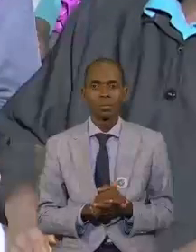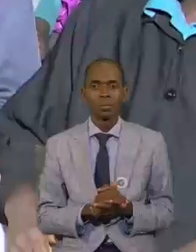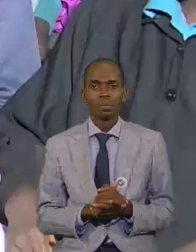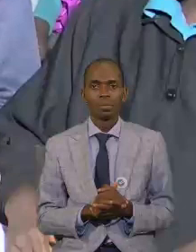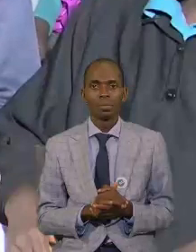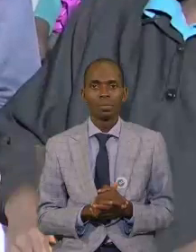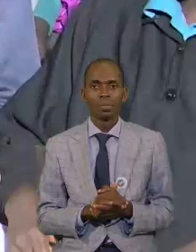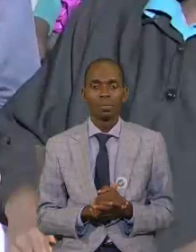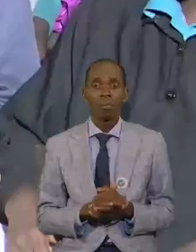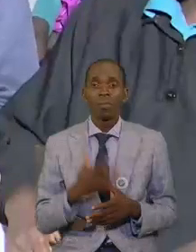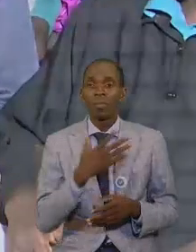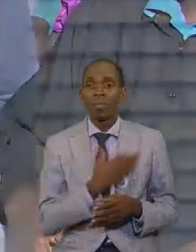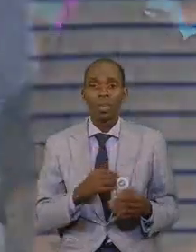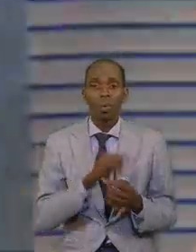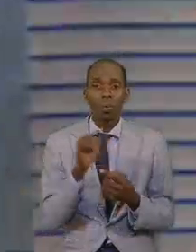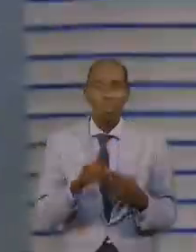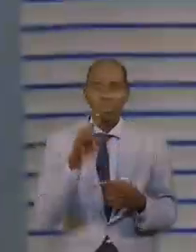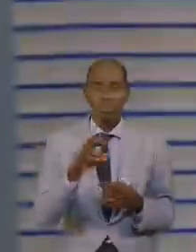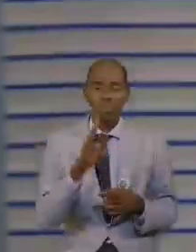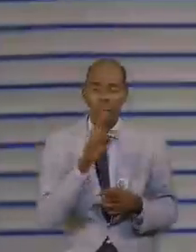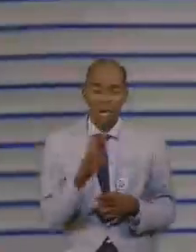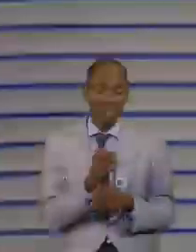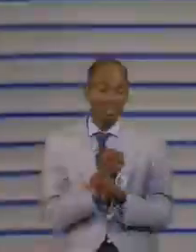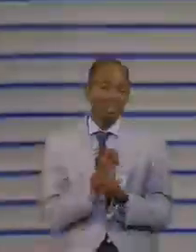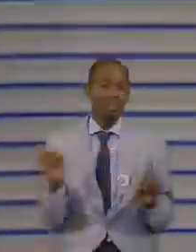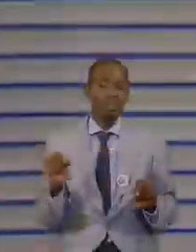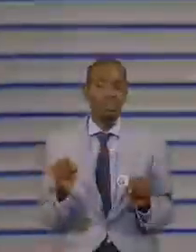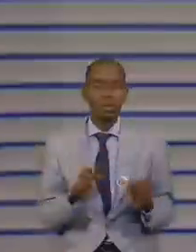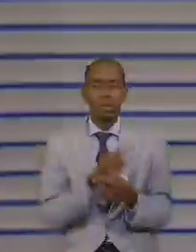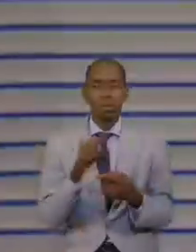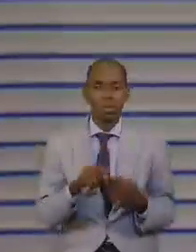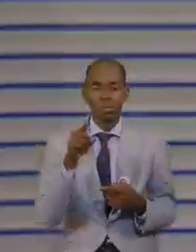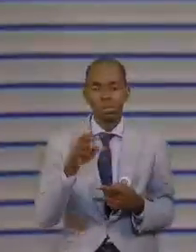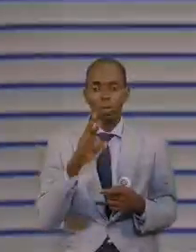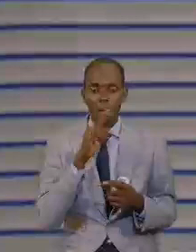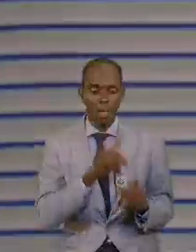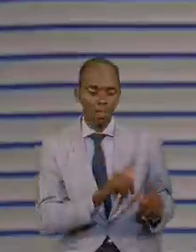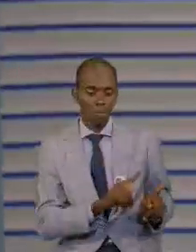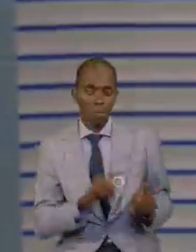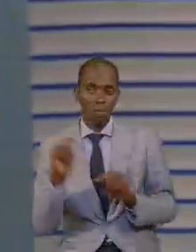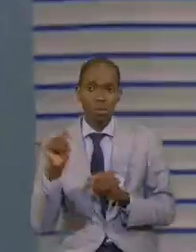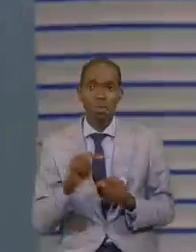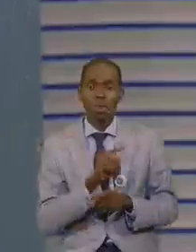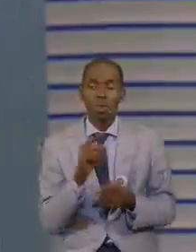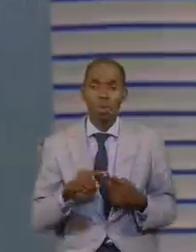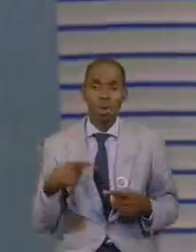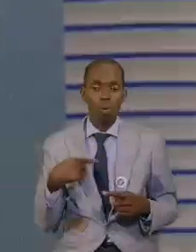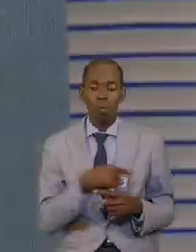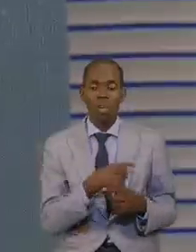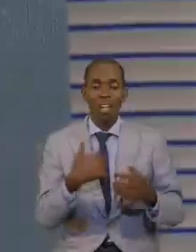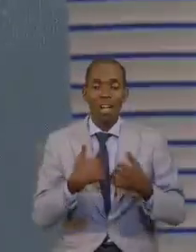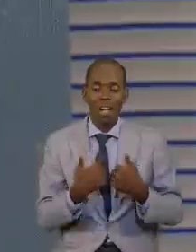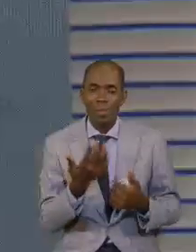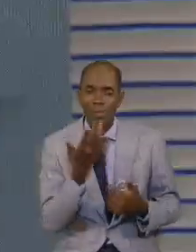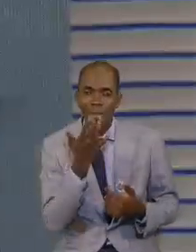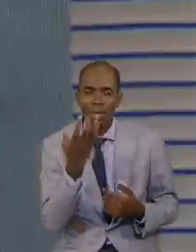And we who are born again, we who are transformed, we who have tasted of the